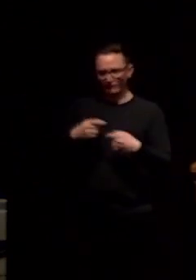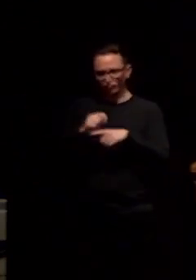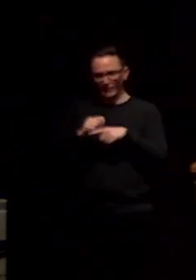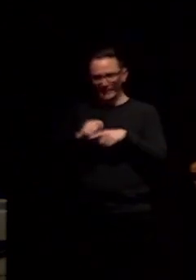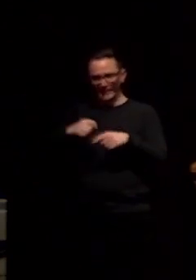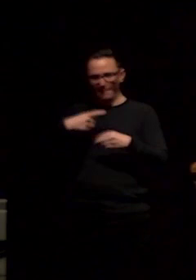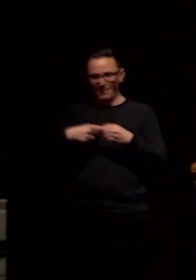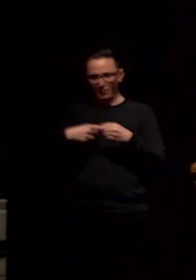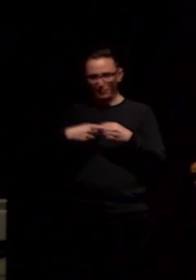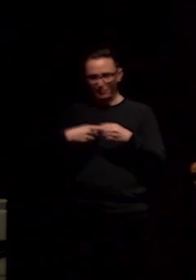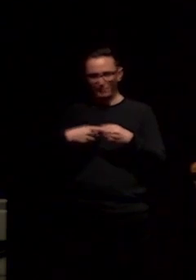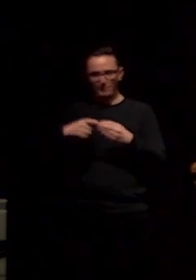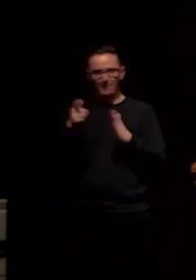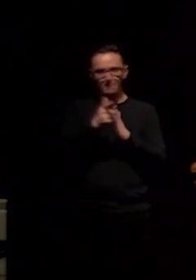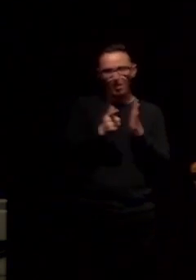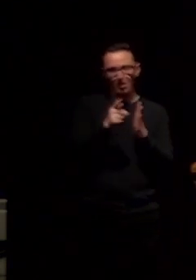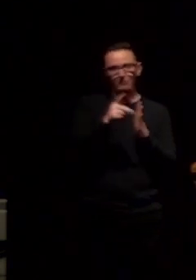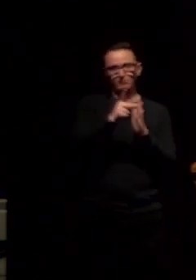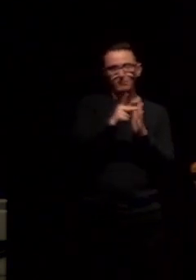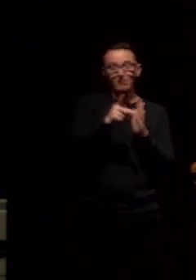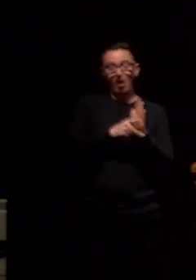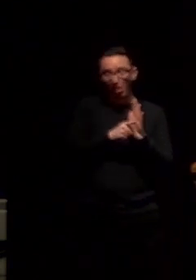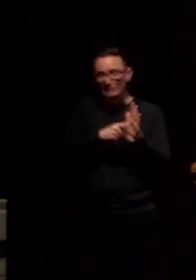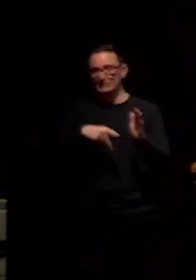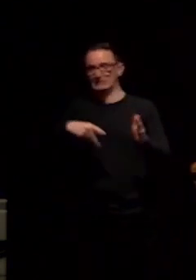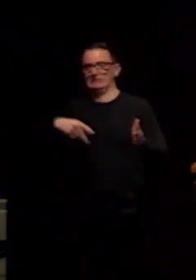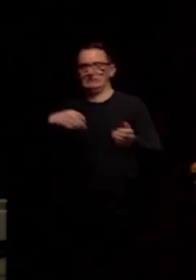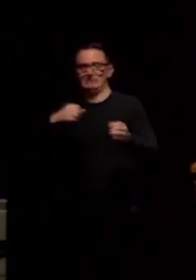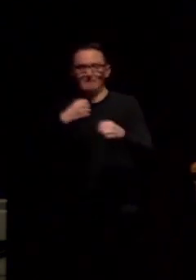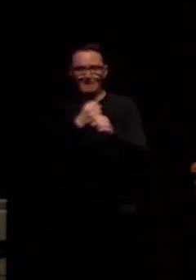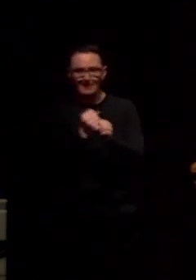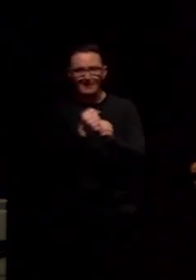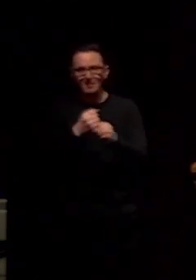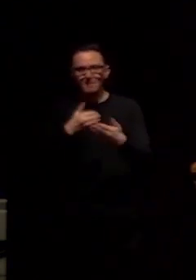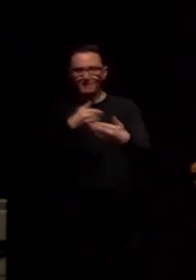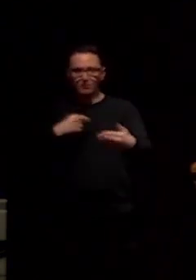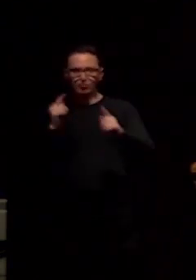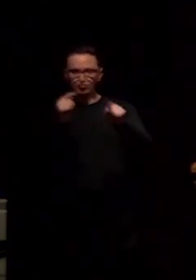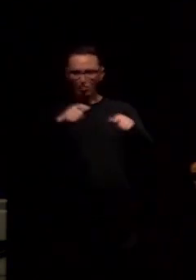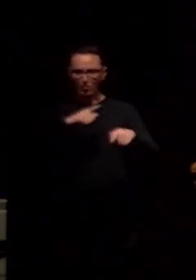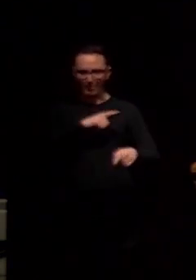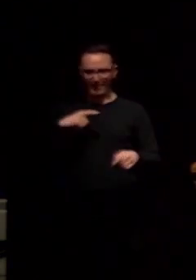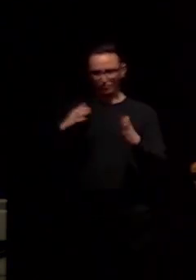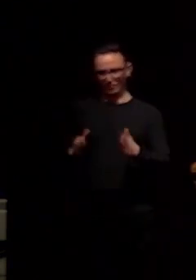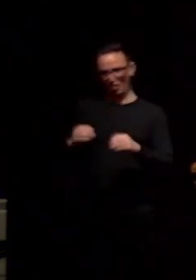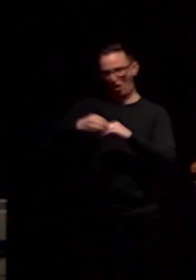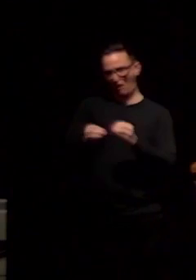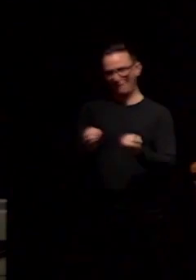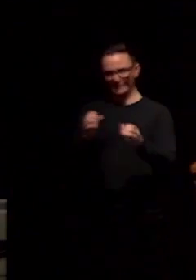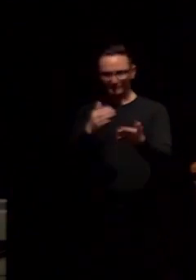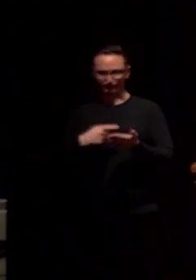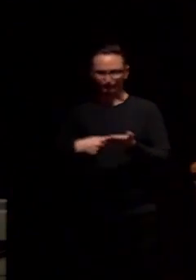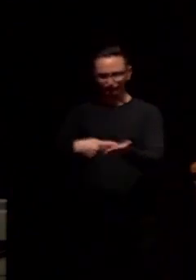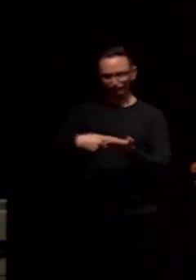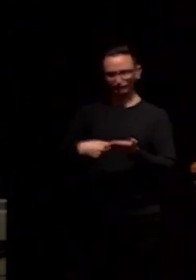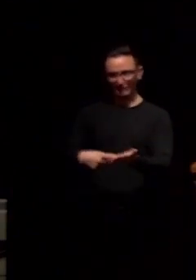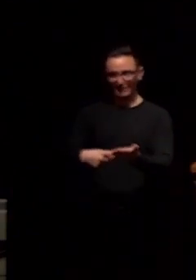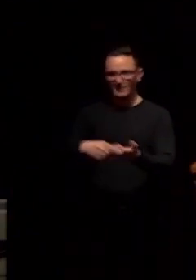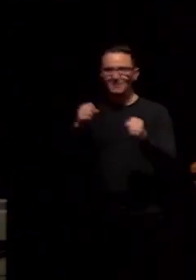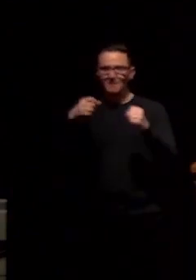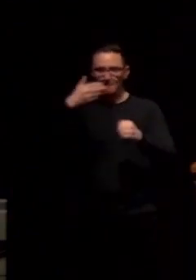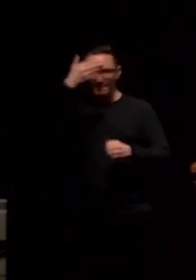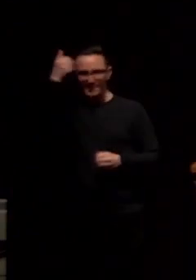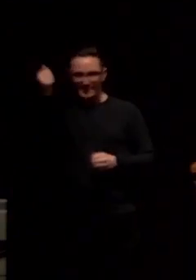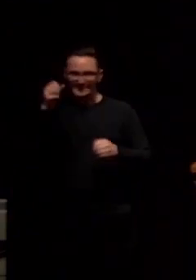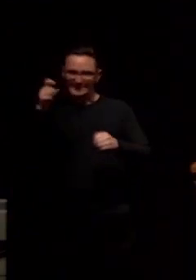with lawmakers, because I know it can be scary at first, but you have to engage and maintain relationship